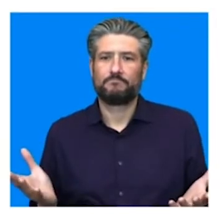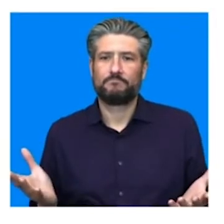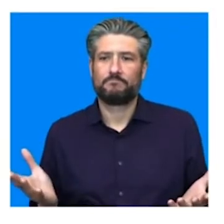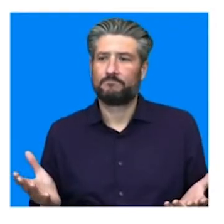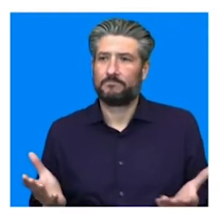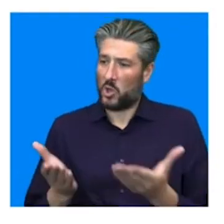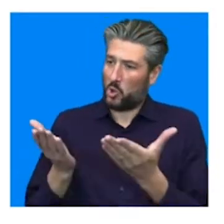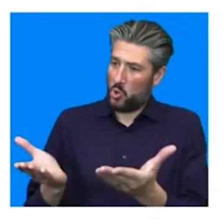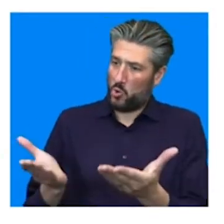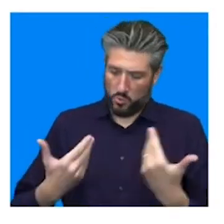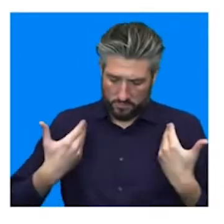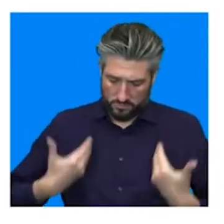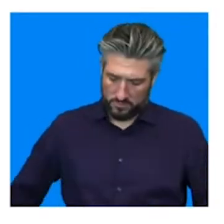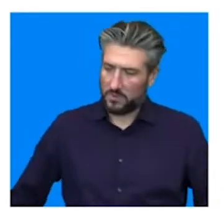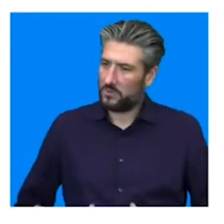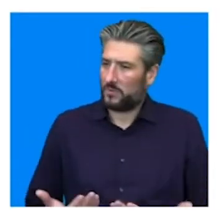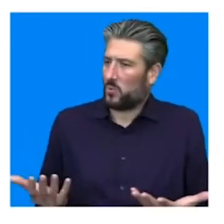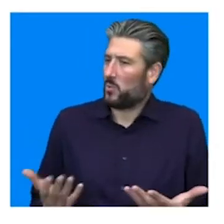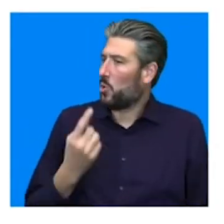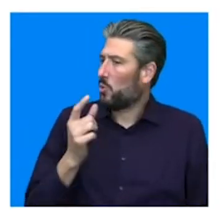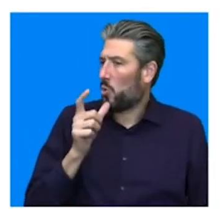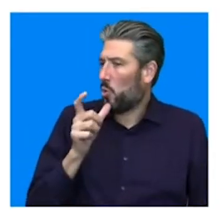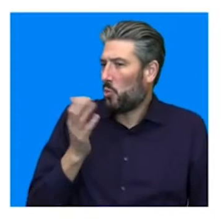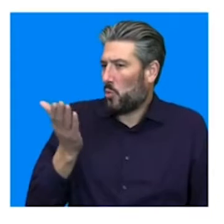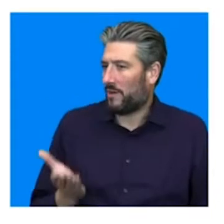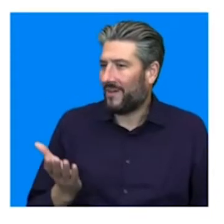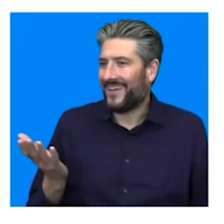your moral codex. I think that